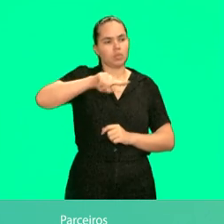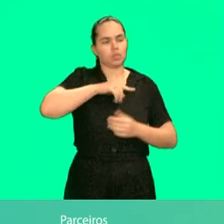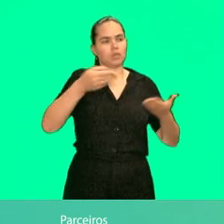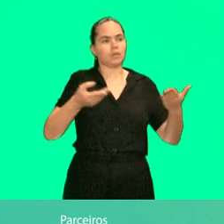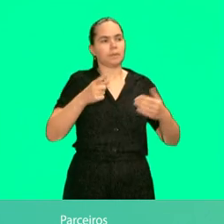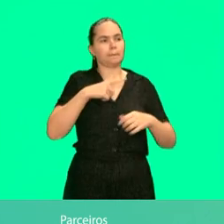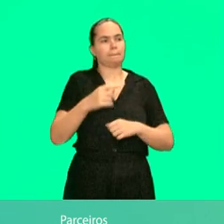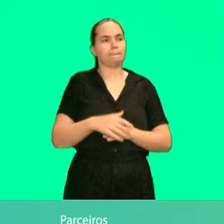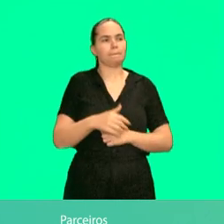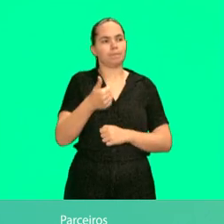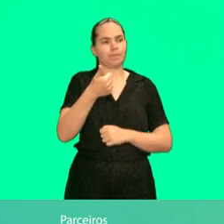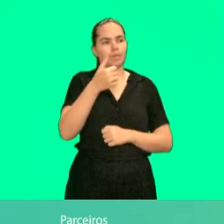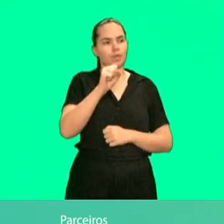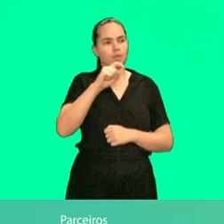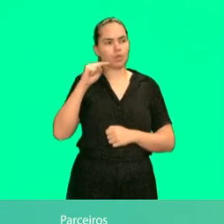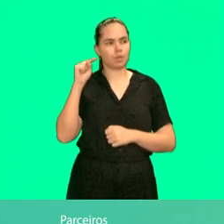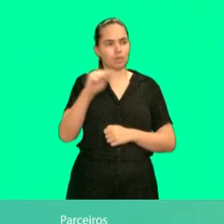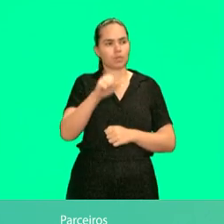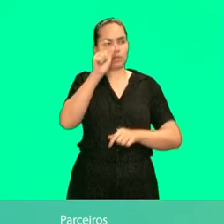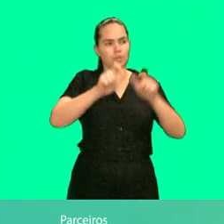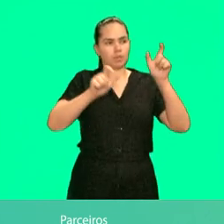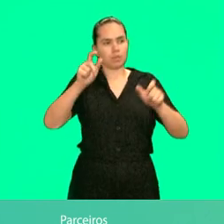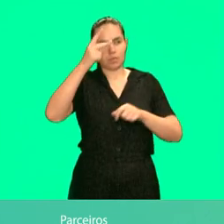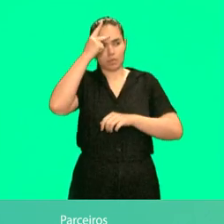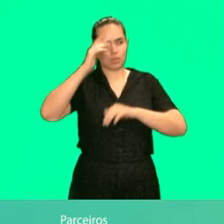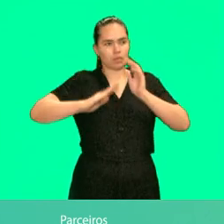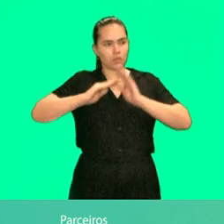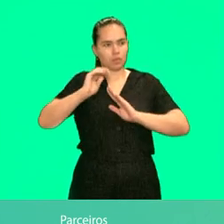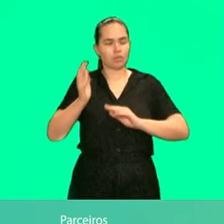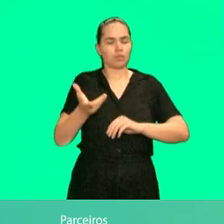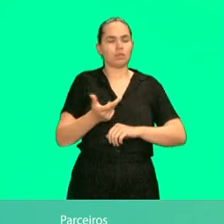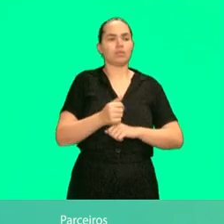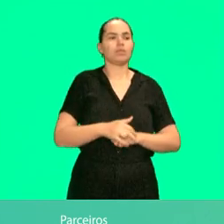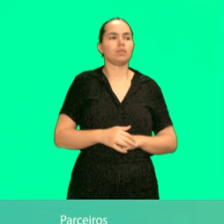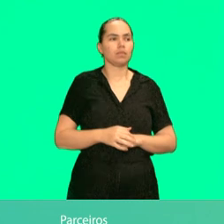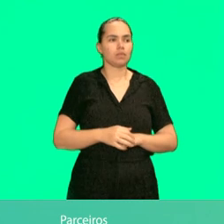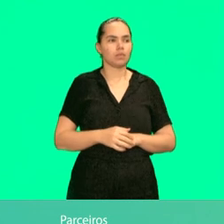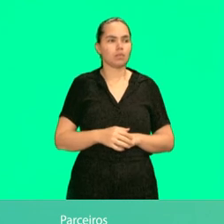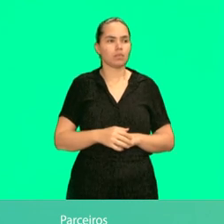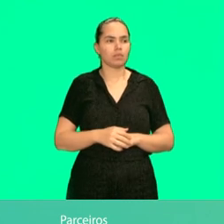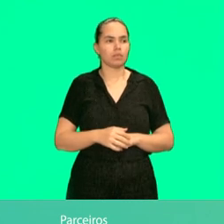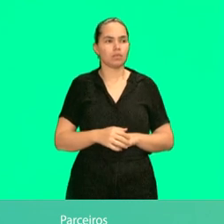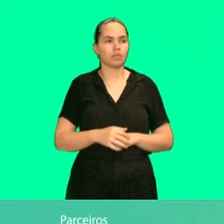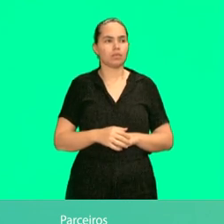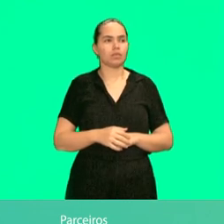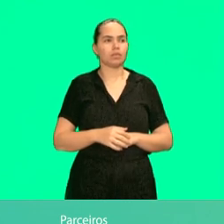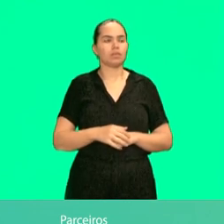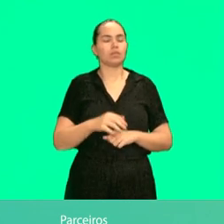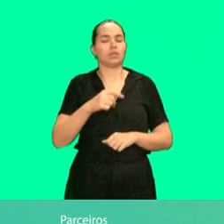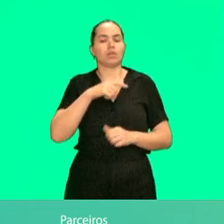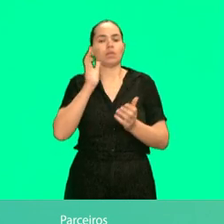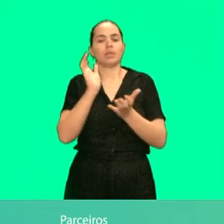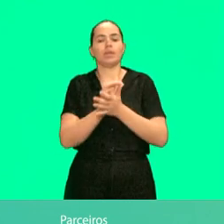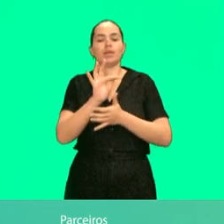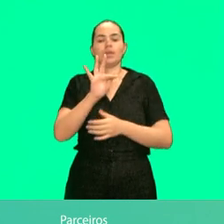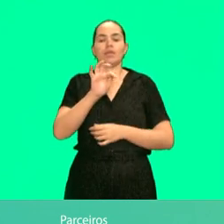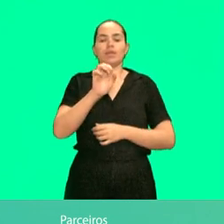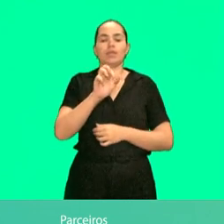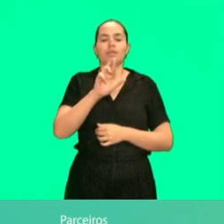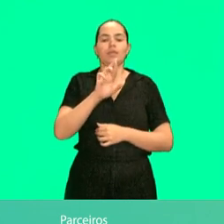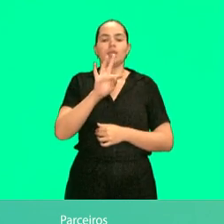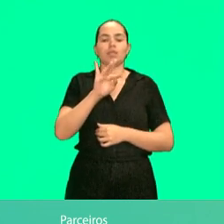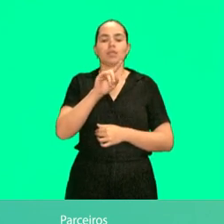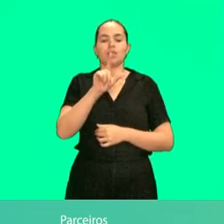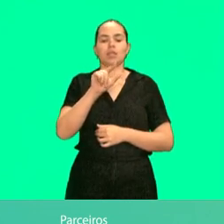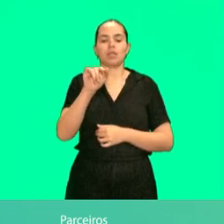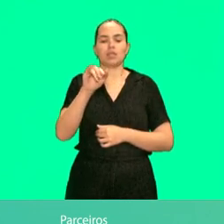roughly 17 billion dollars, and we are very relevant in Brazil, and we are almost 18,000 employees. And